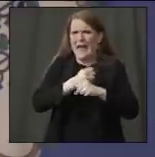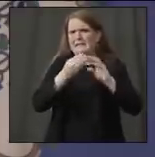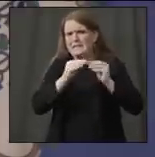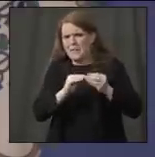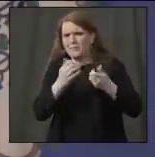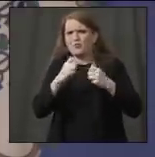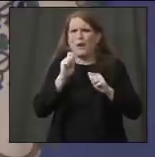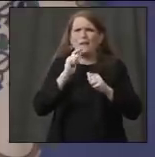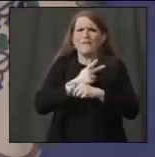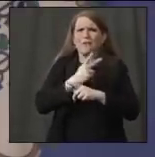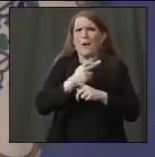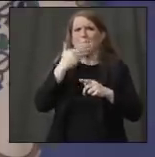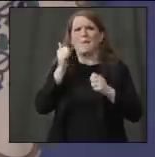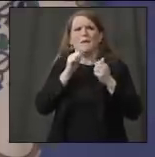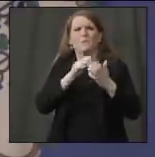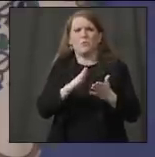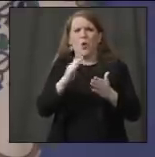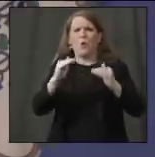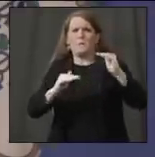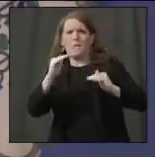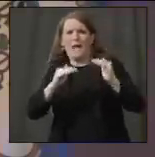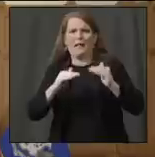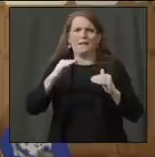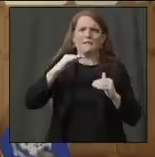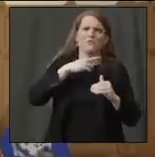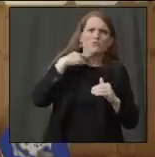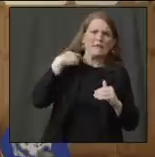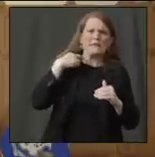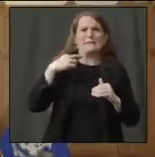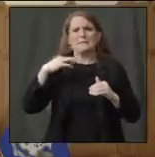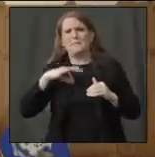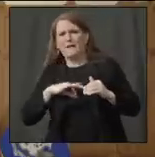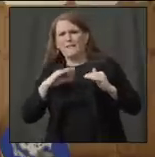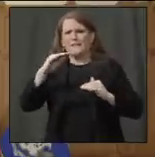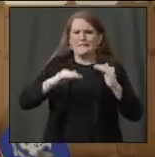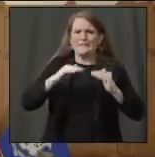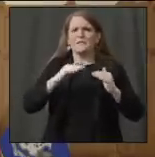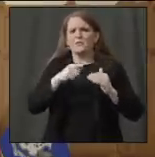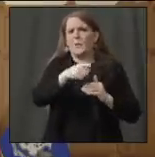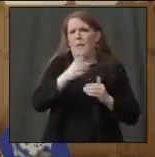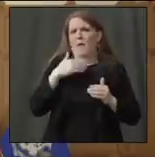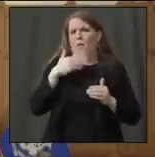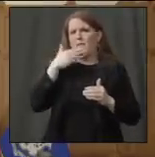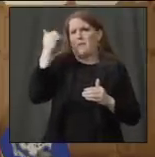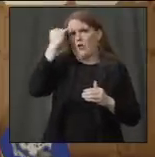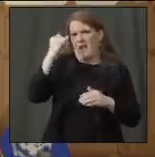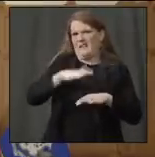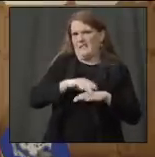specific ideas. Okay, thank you. The Day of New London.